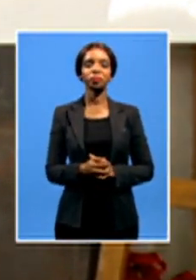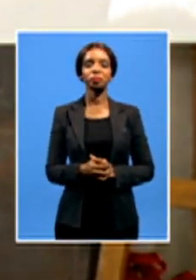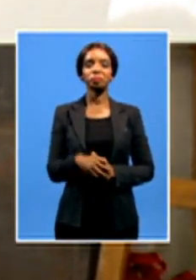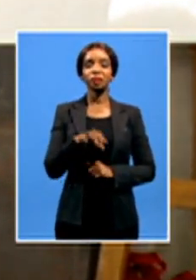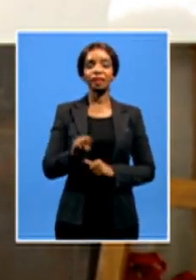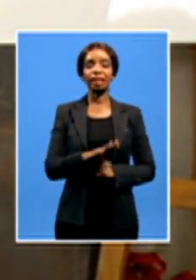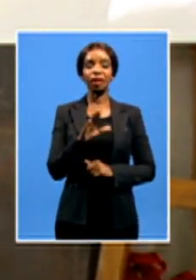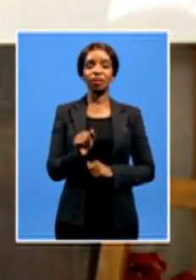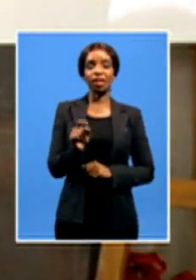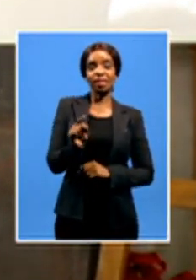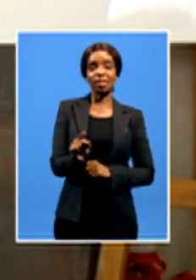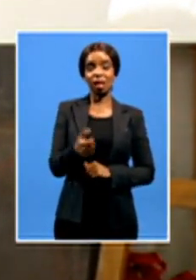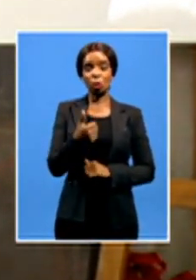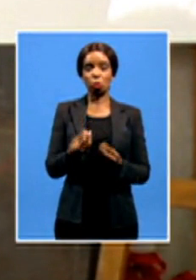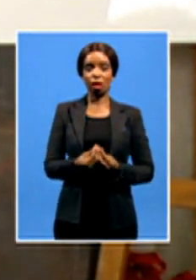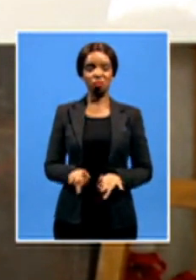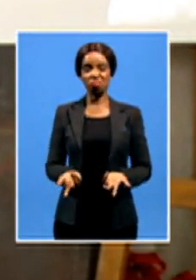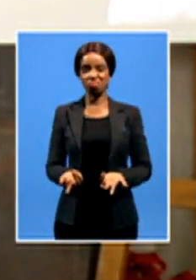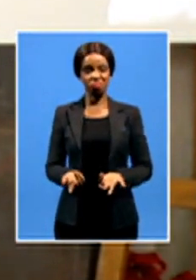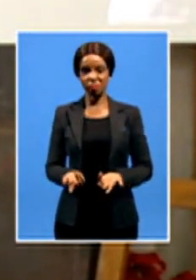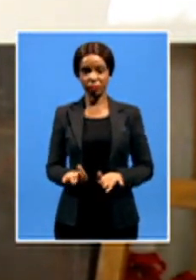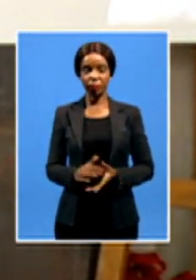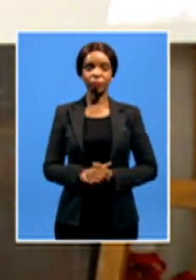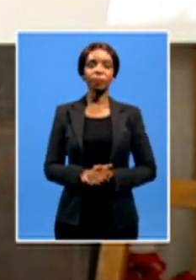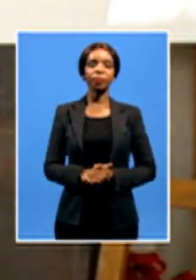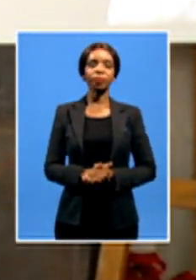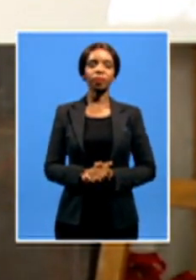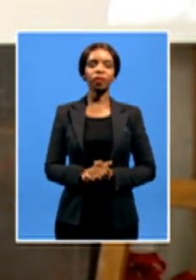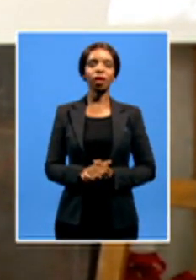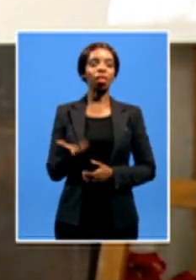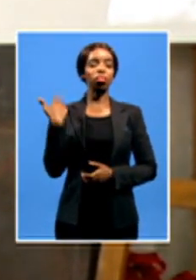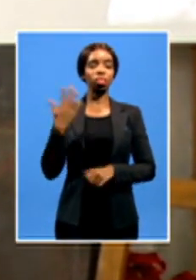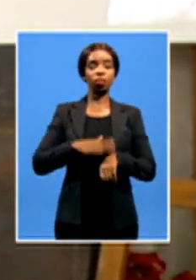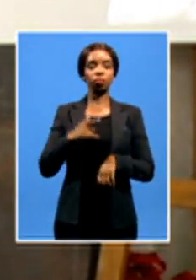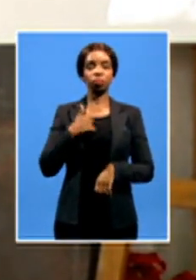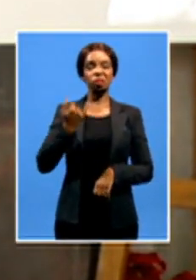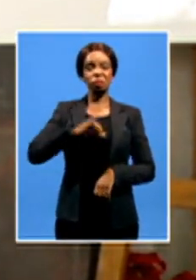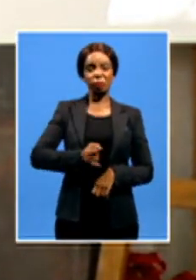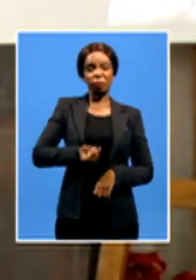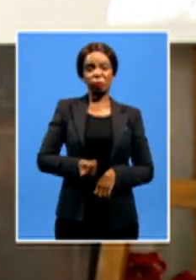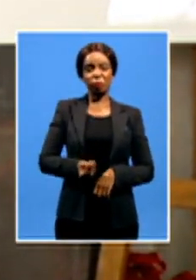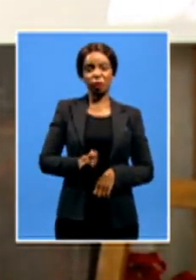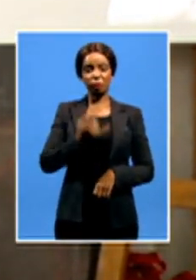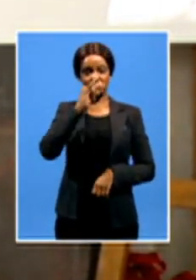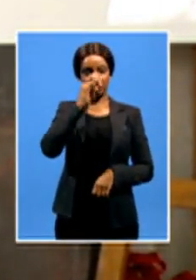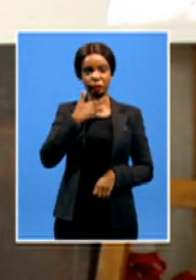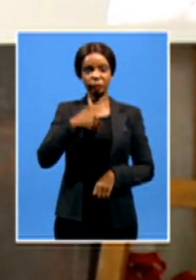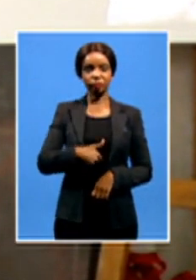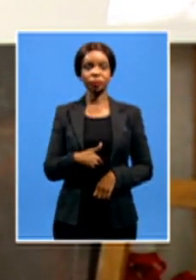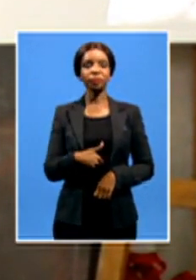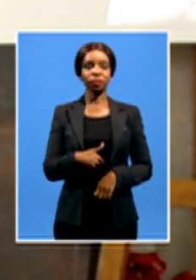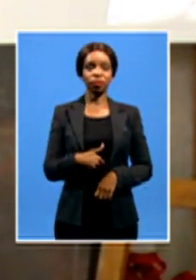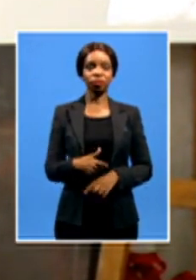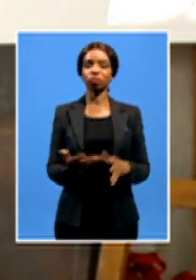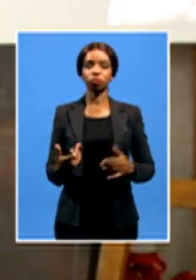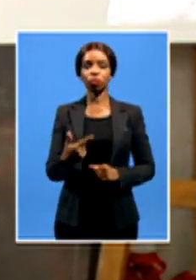art was never a good thing. So as I was like still a kid by then, so it didn't make sense. Like